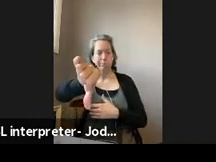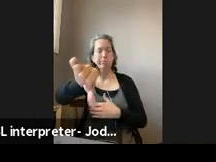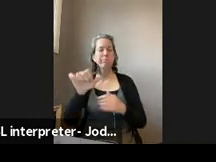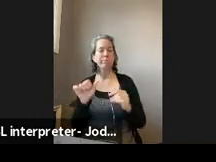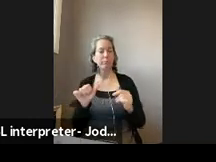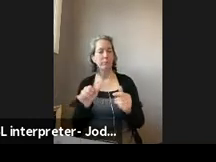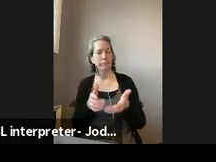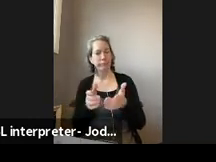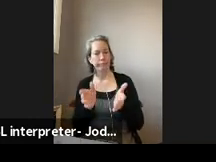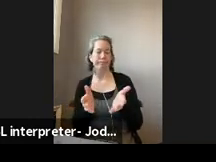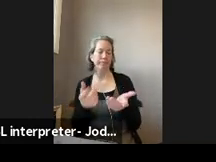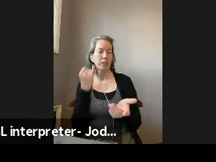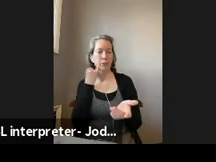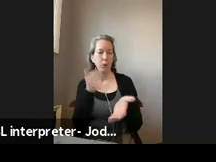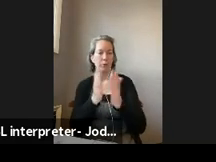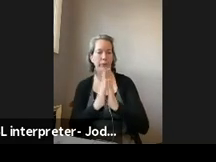well.